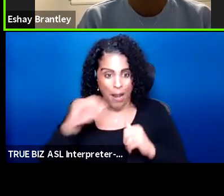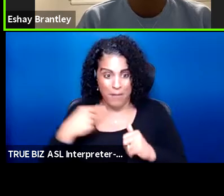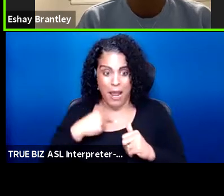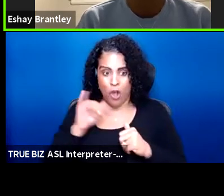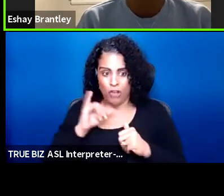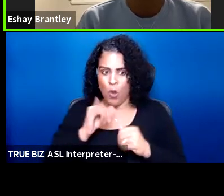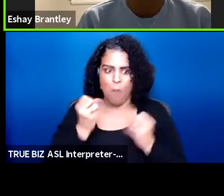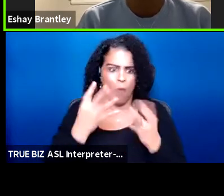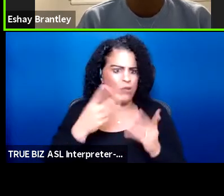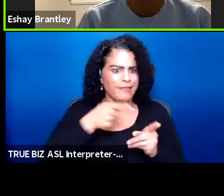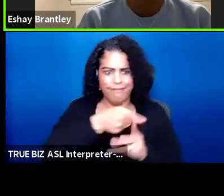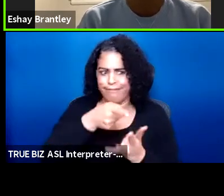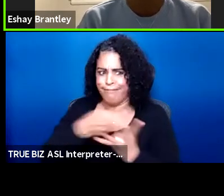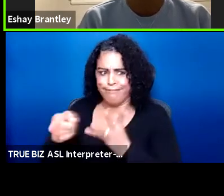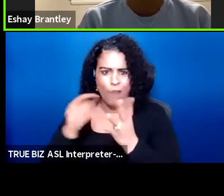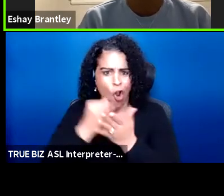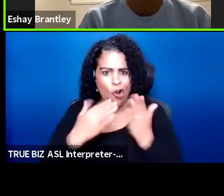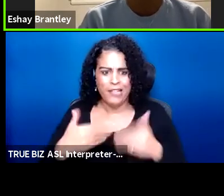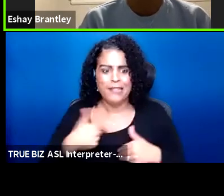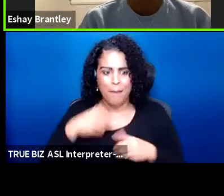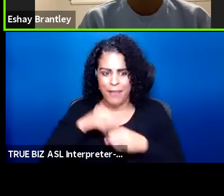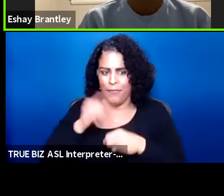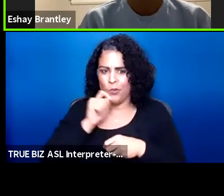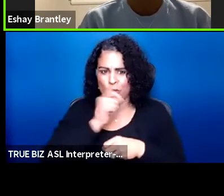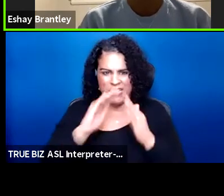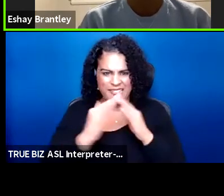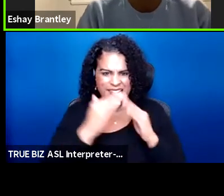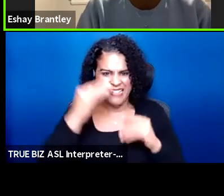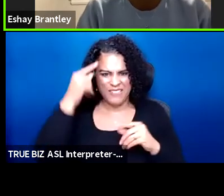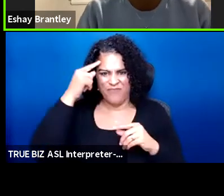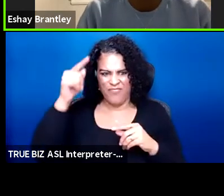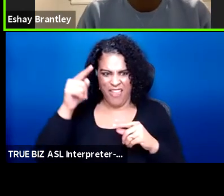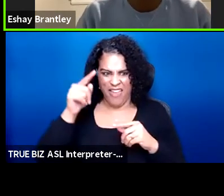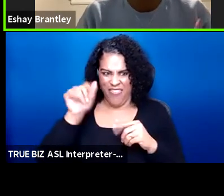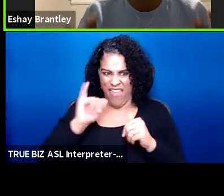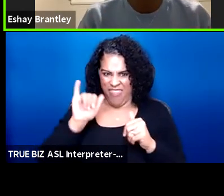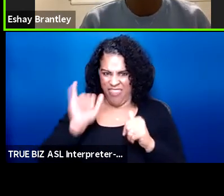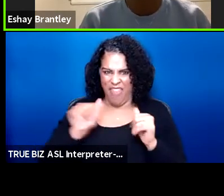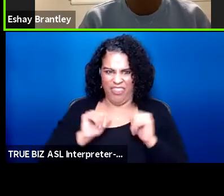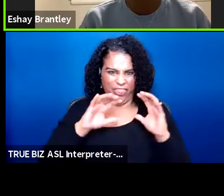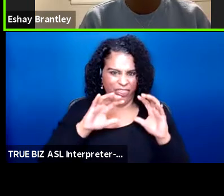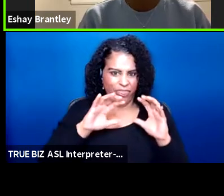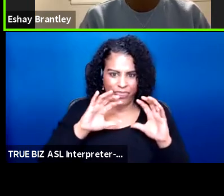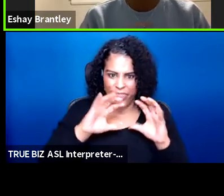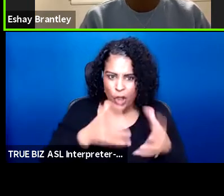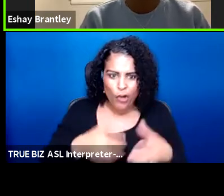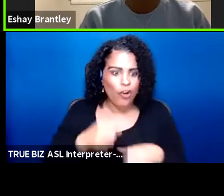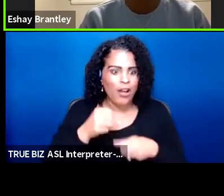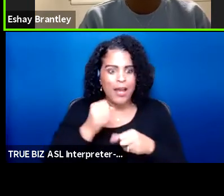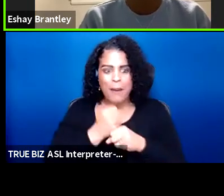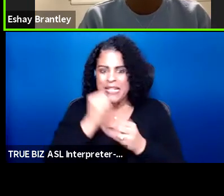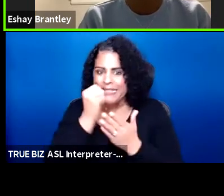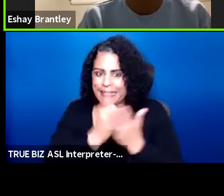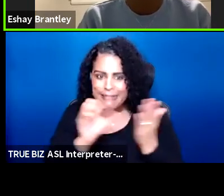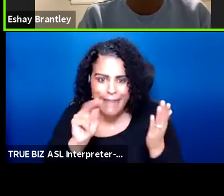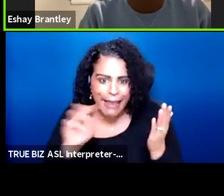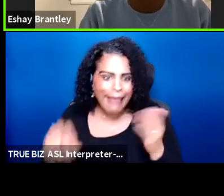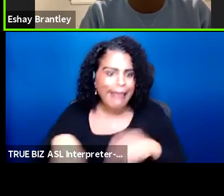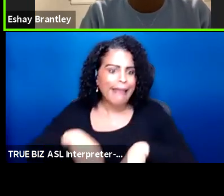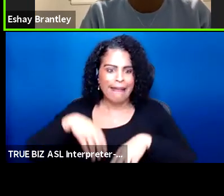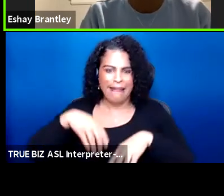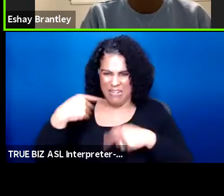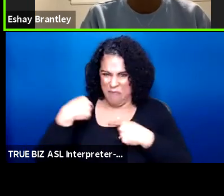multidisciplinary artist. I've been in the Twin Cities theater making scene, poet scene since I was about